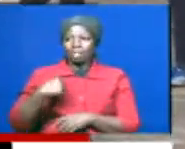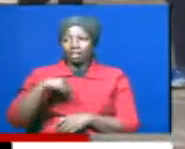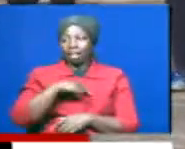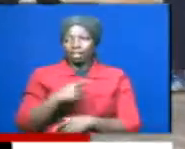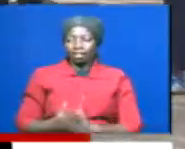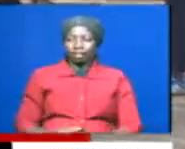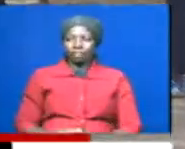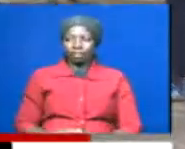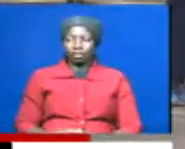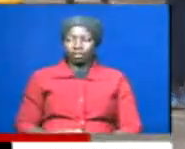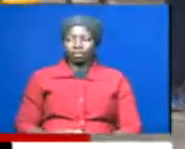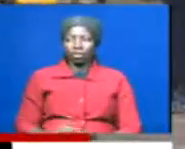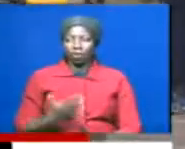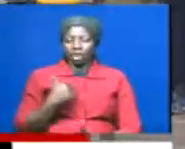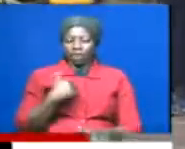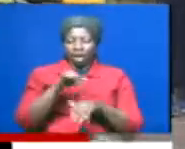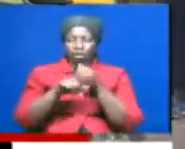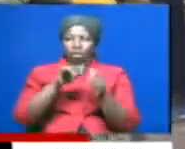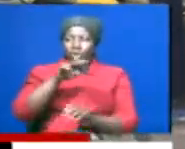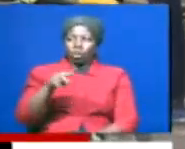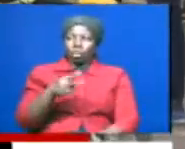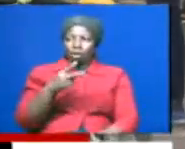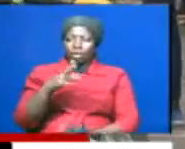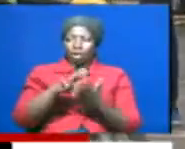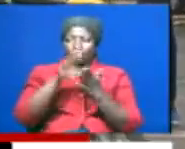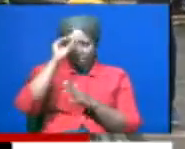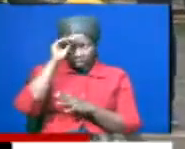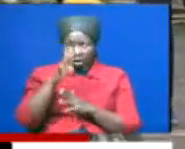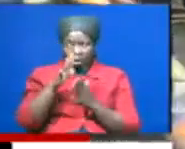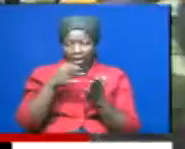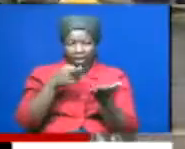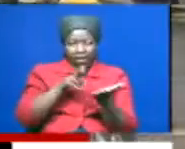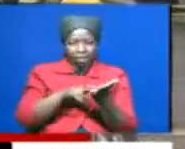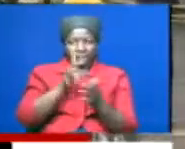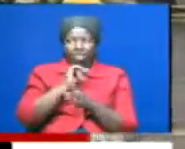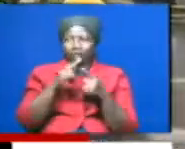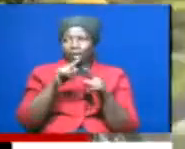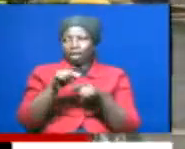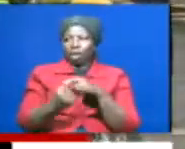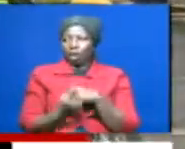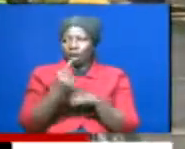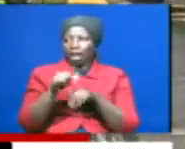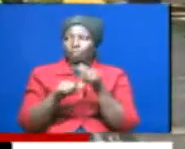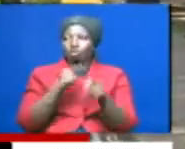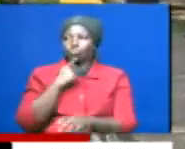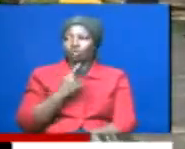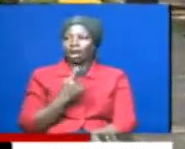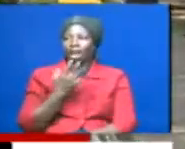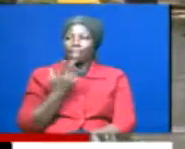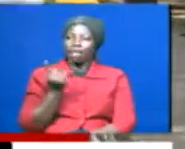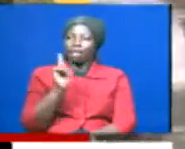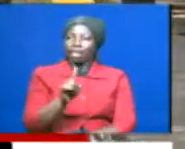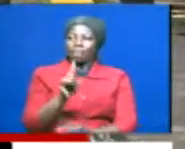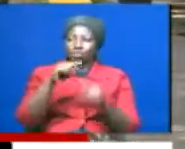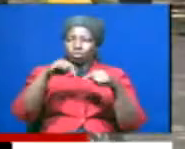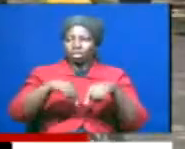there are a total of about 2,000 learners registered there, but only about 100 reported today. But although there are